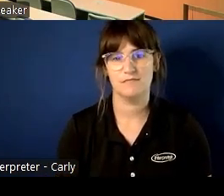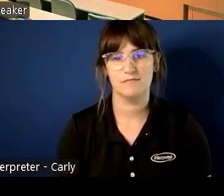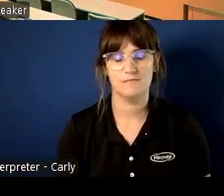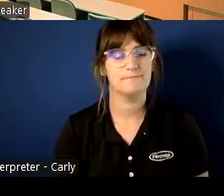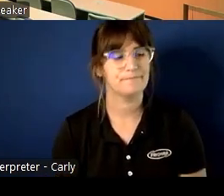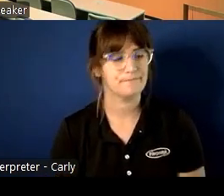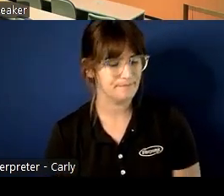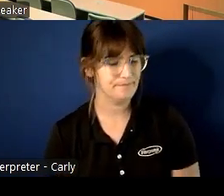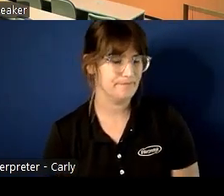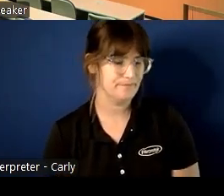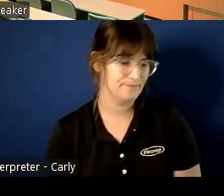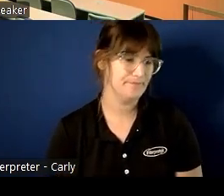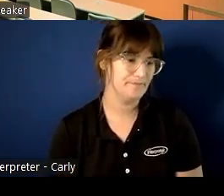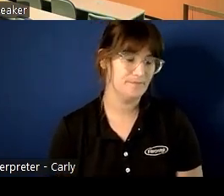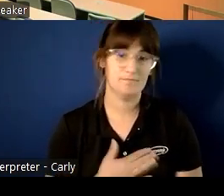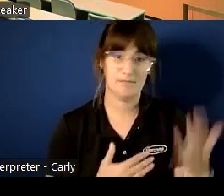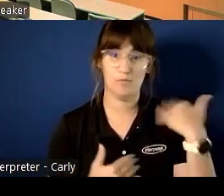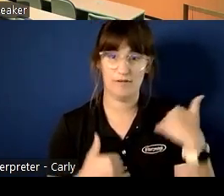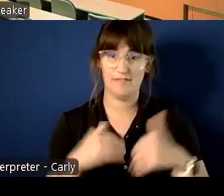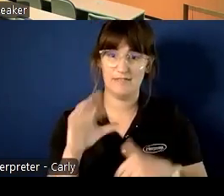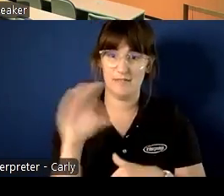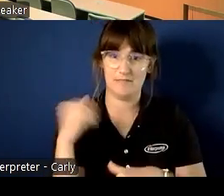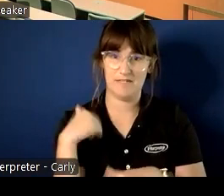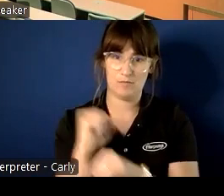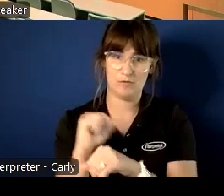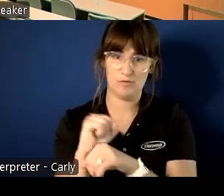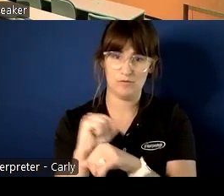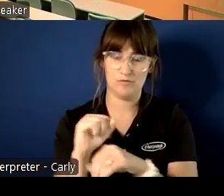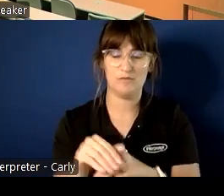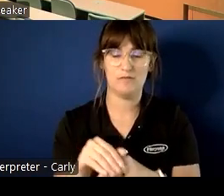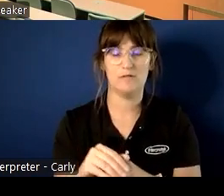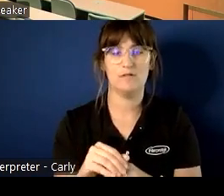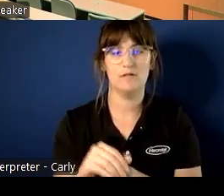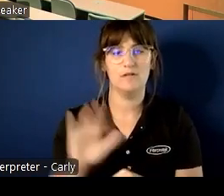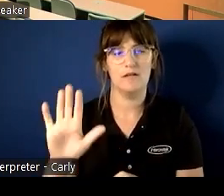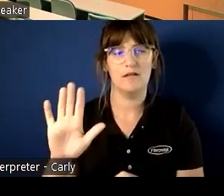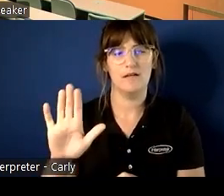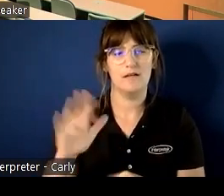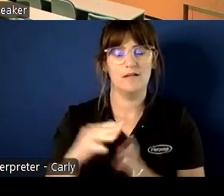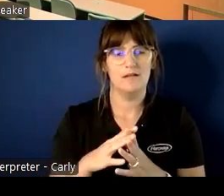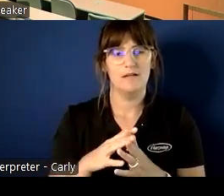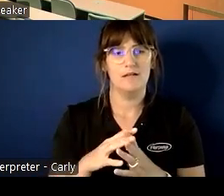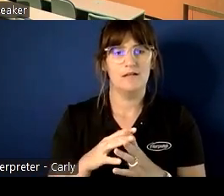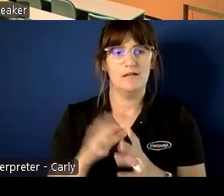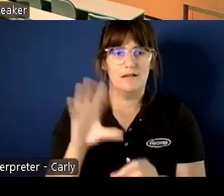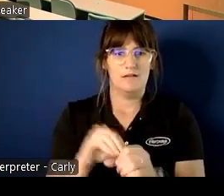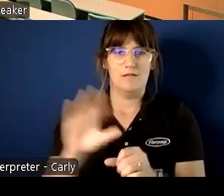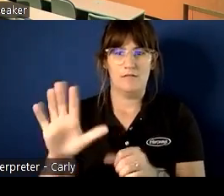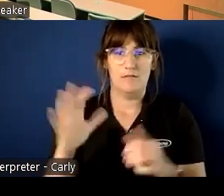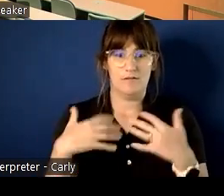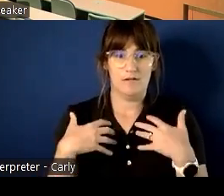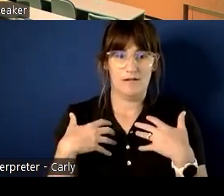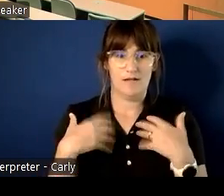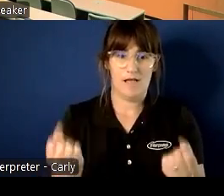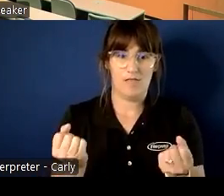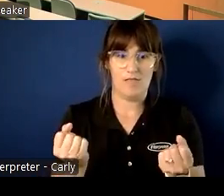at my previous employer, I sat at their health technology assessment committee. And